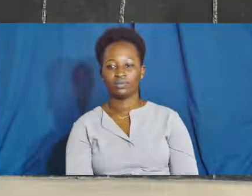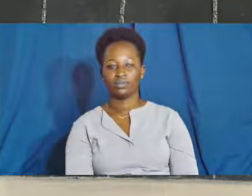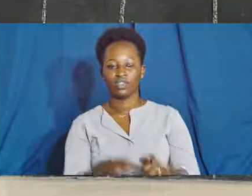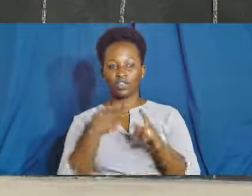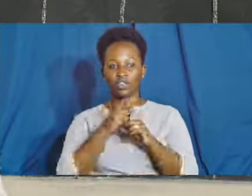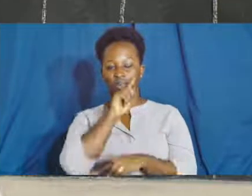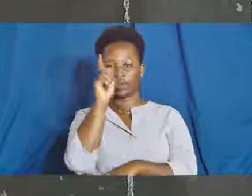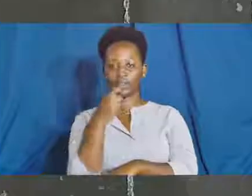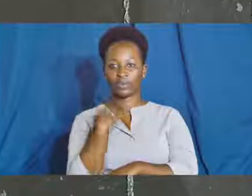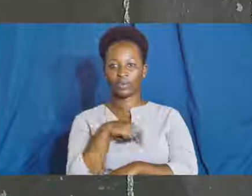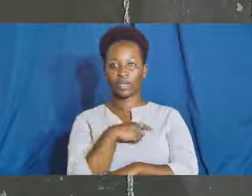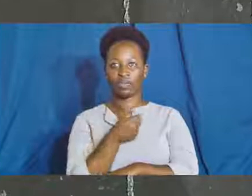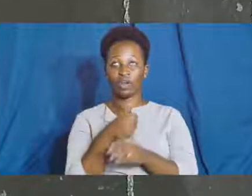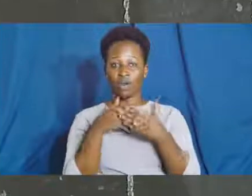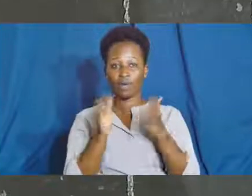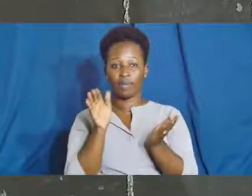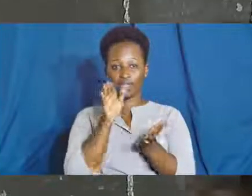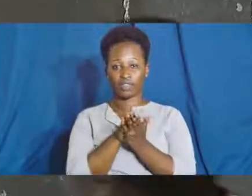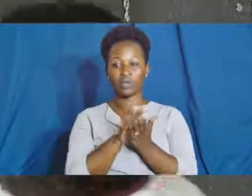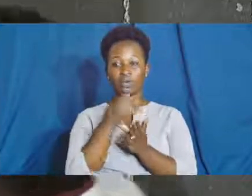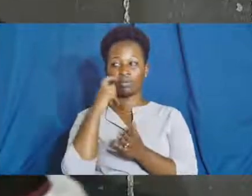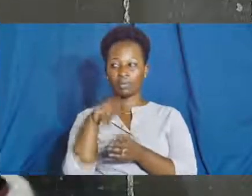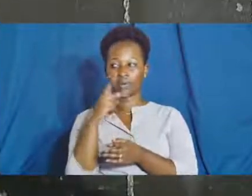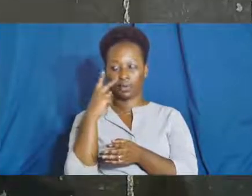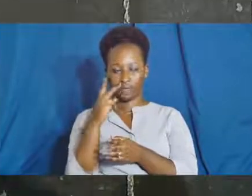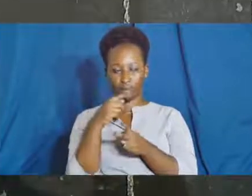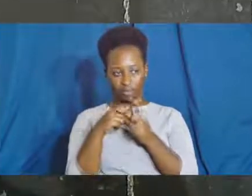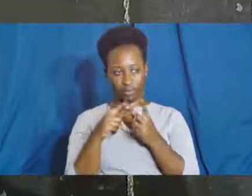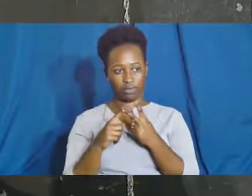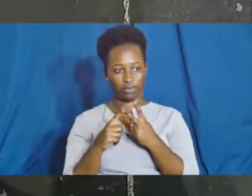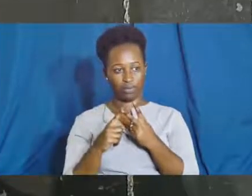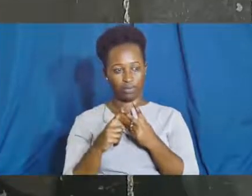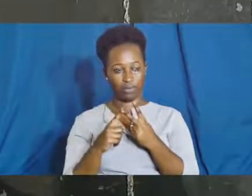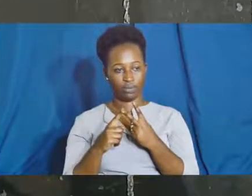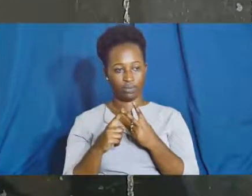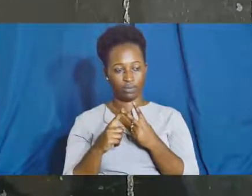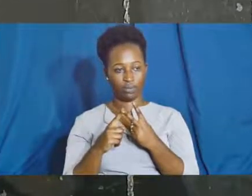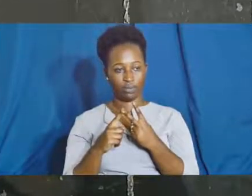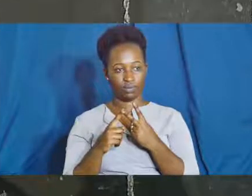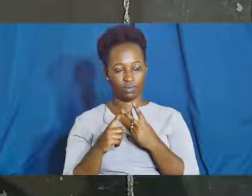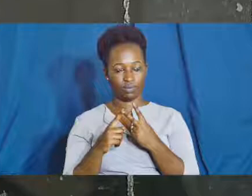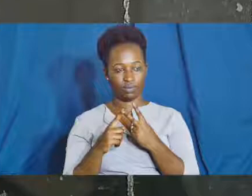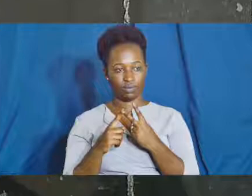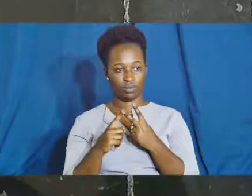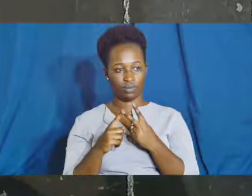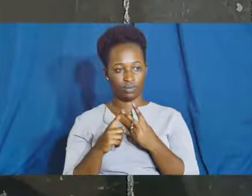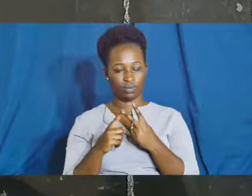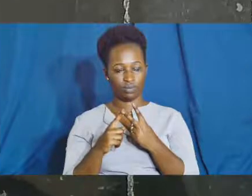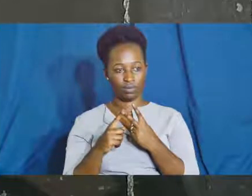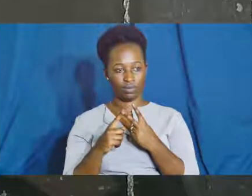have, opening stock, you must look at this. We have two. Stock in brackets, 1st